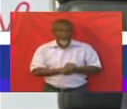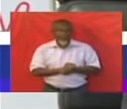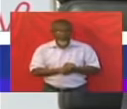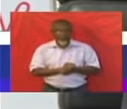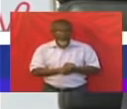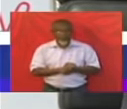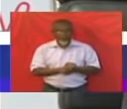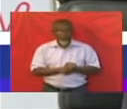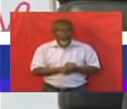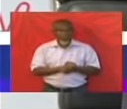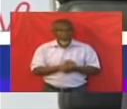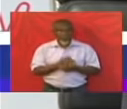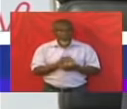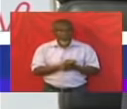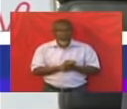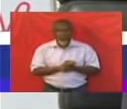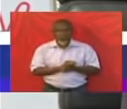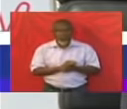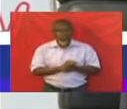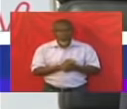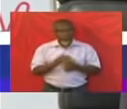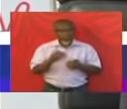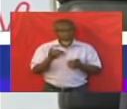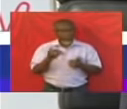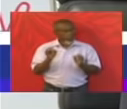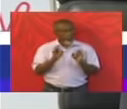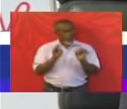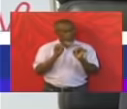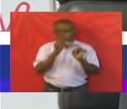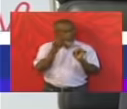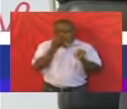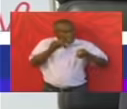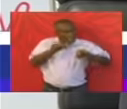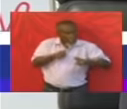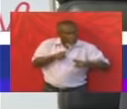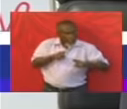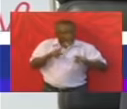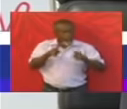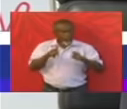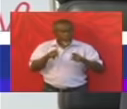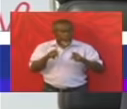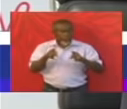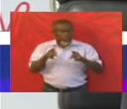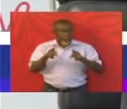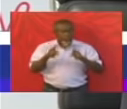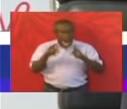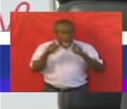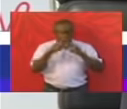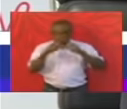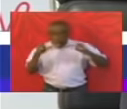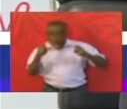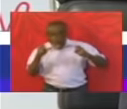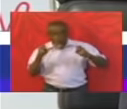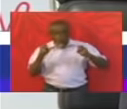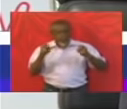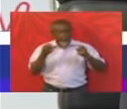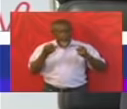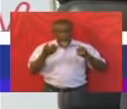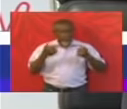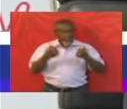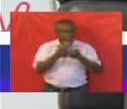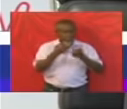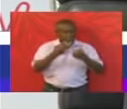data into their database. So we have not seen any issues with respect to the vaccines in our pregnant women in terms of